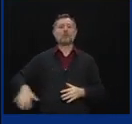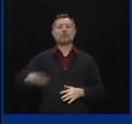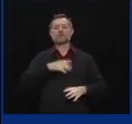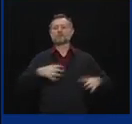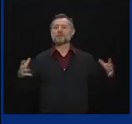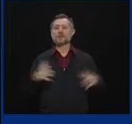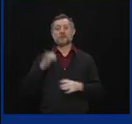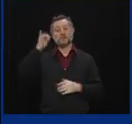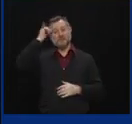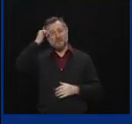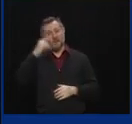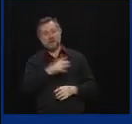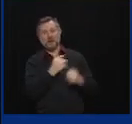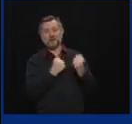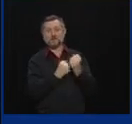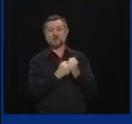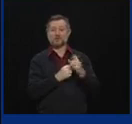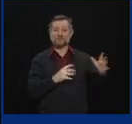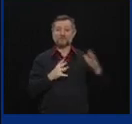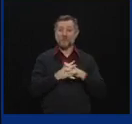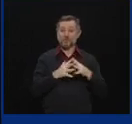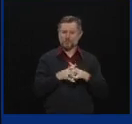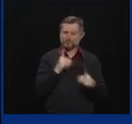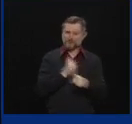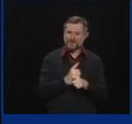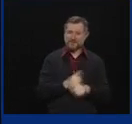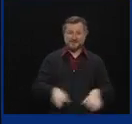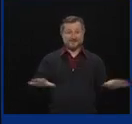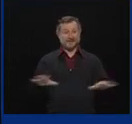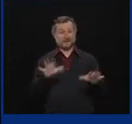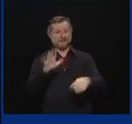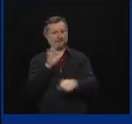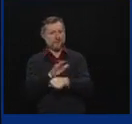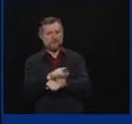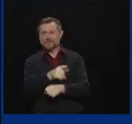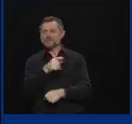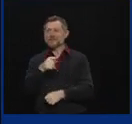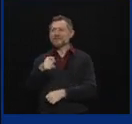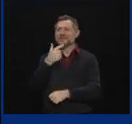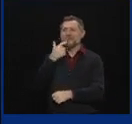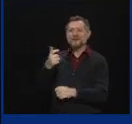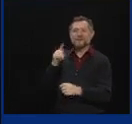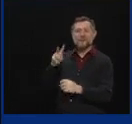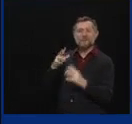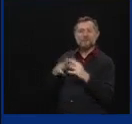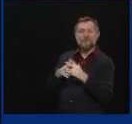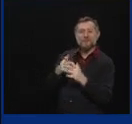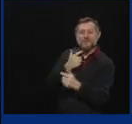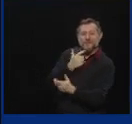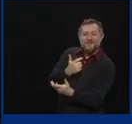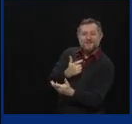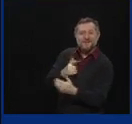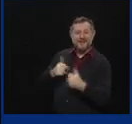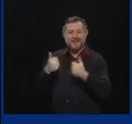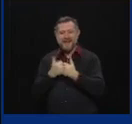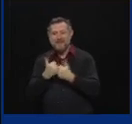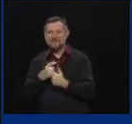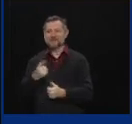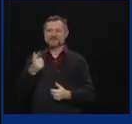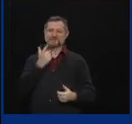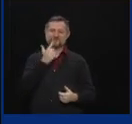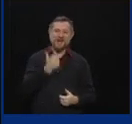On Sunday afternoons, I guarantee you, people are watching the TV or at the games wearing red, white, and blue. Well, we need to be united